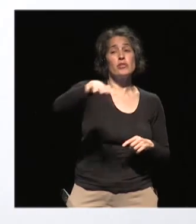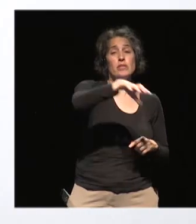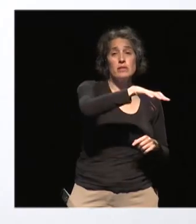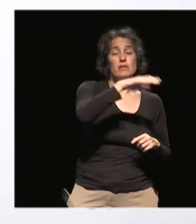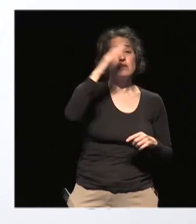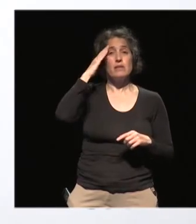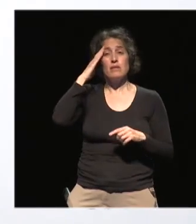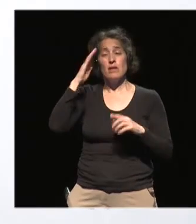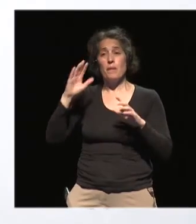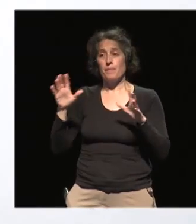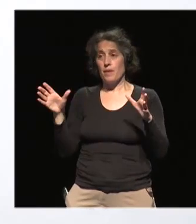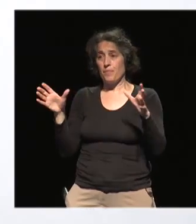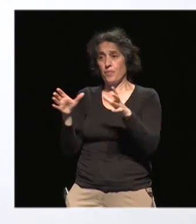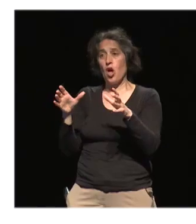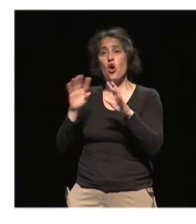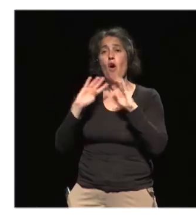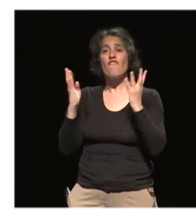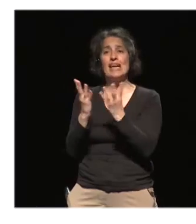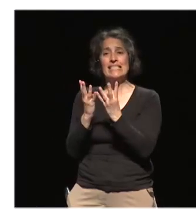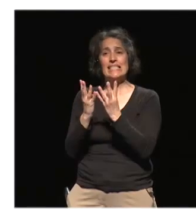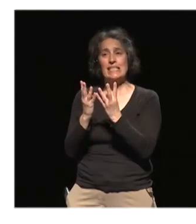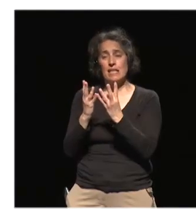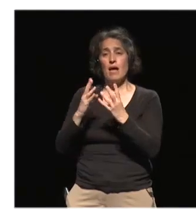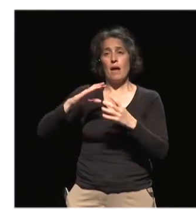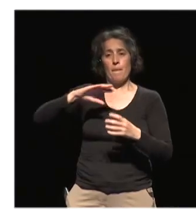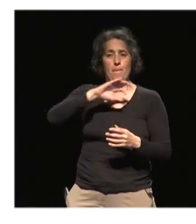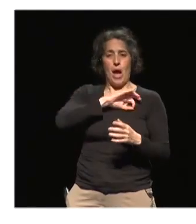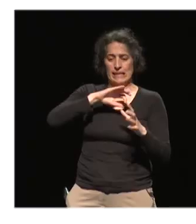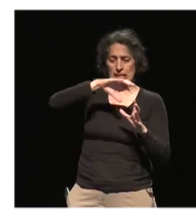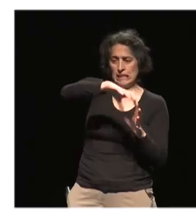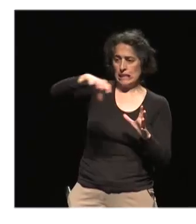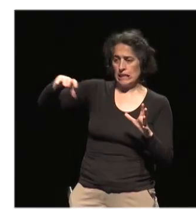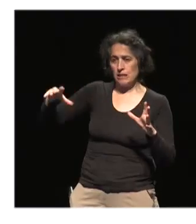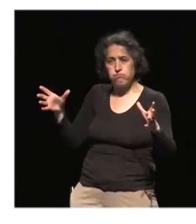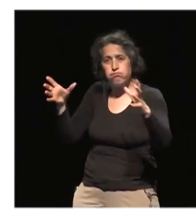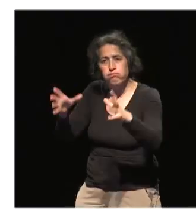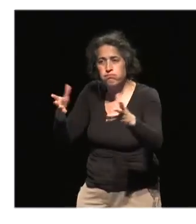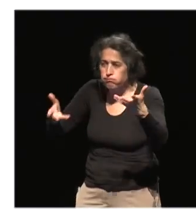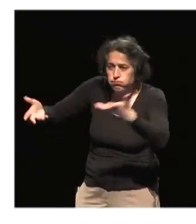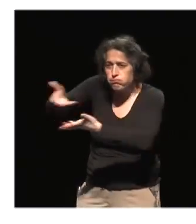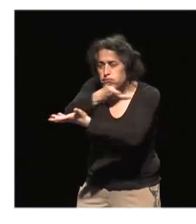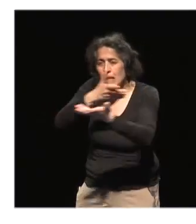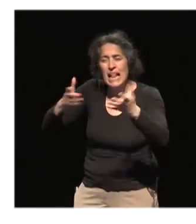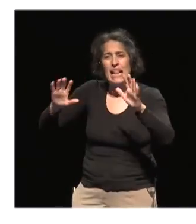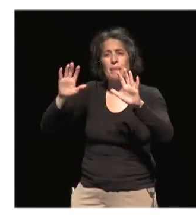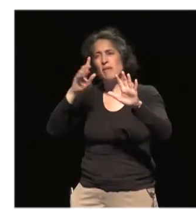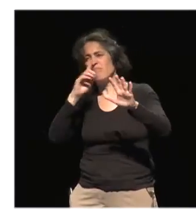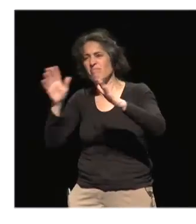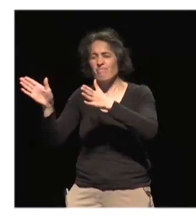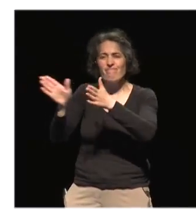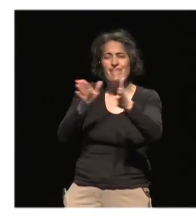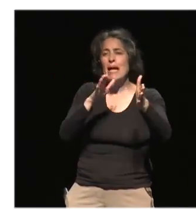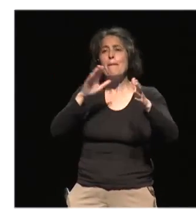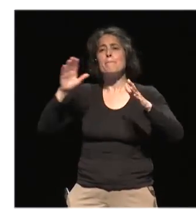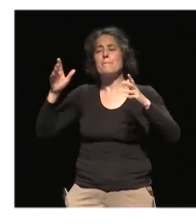Parties decisions themselves are not very clear, they are not very specific, choosing at times to use words like